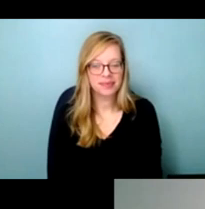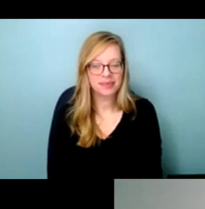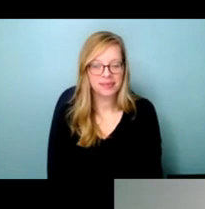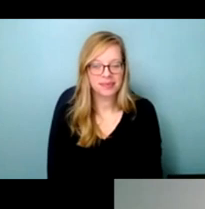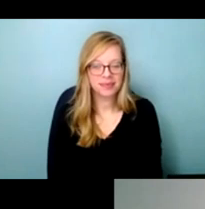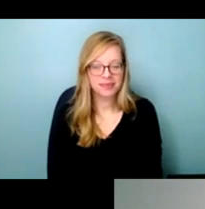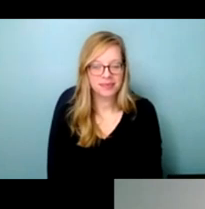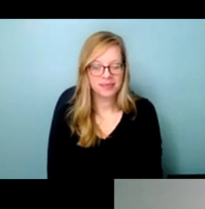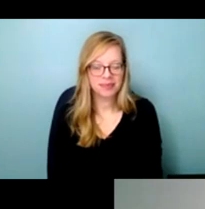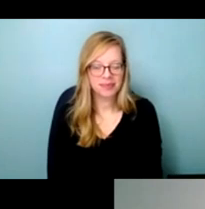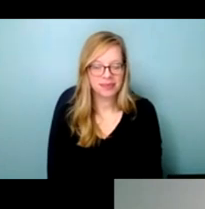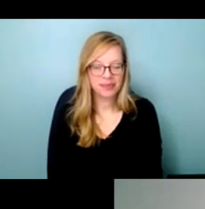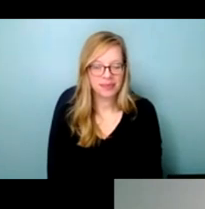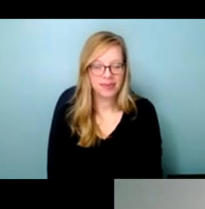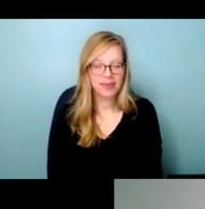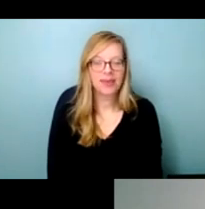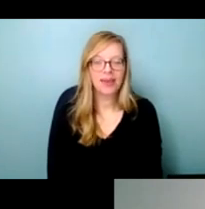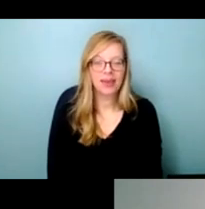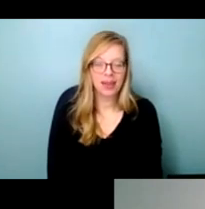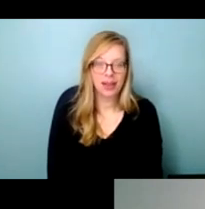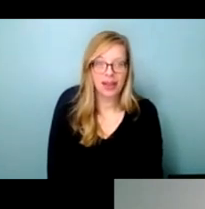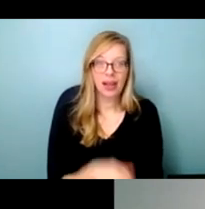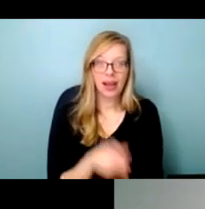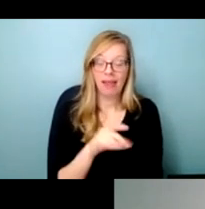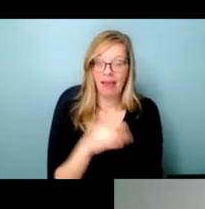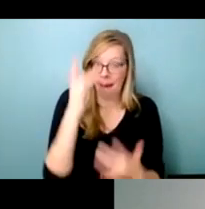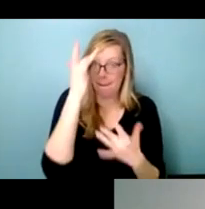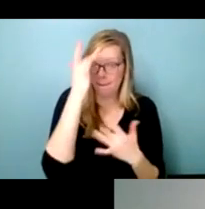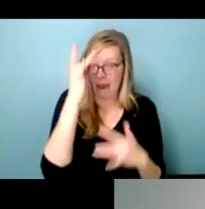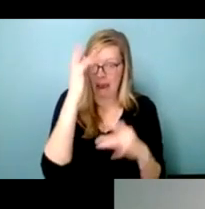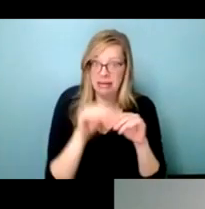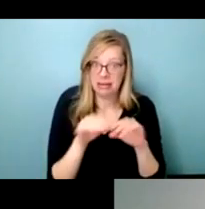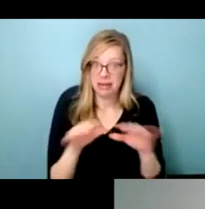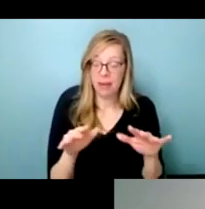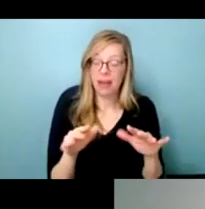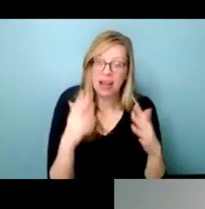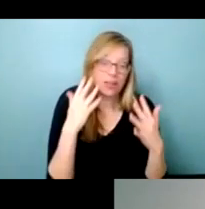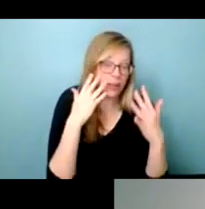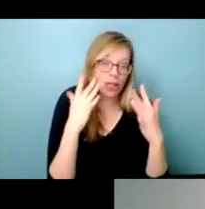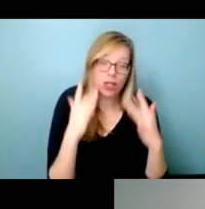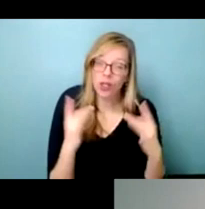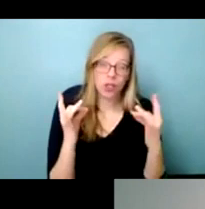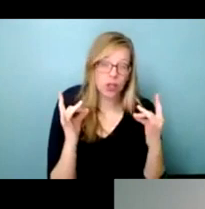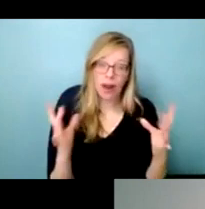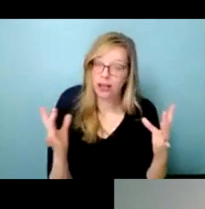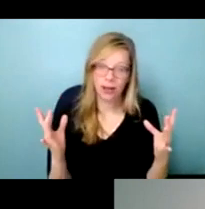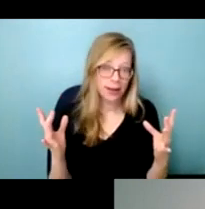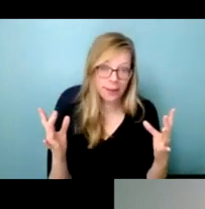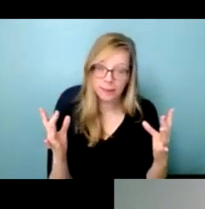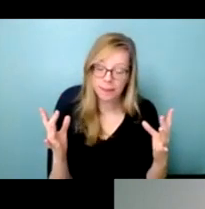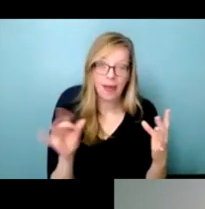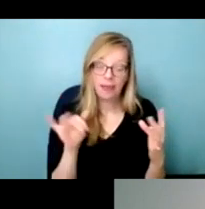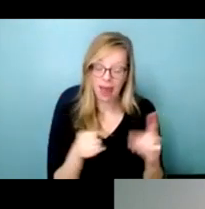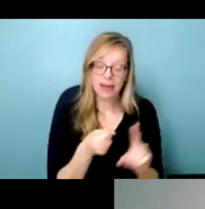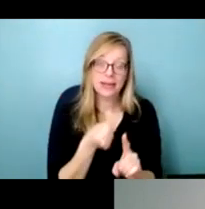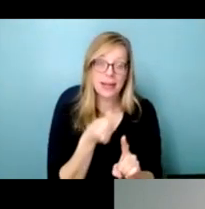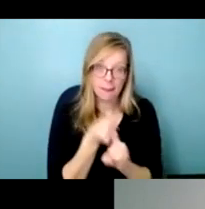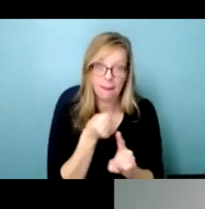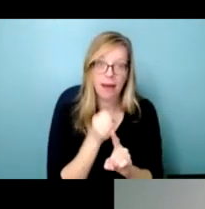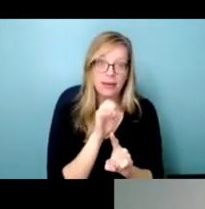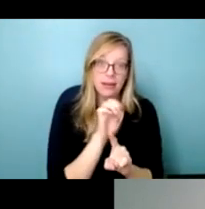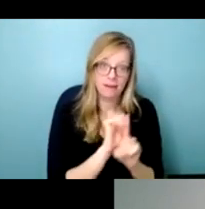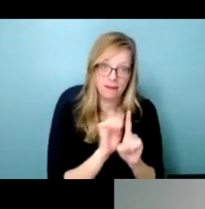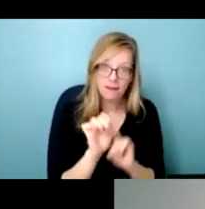I mean, the pandemic has been tragic. It's impacted the environmental sector. I mean, it's impacted